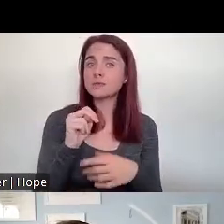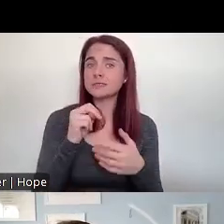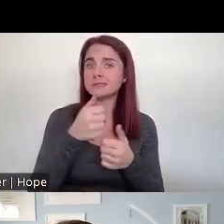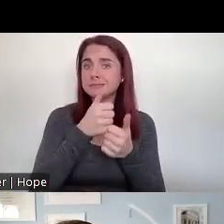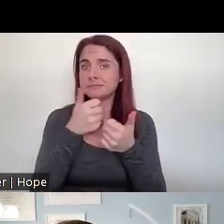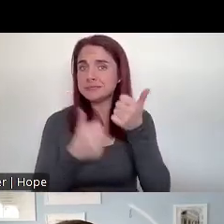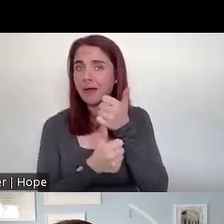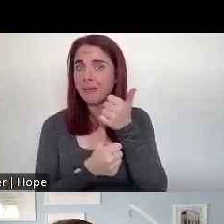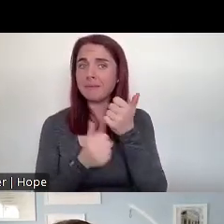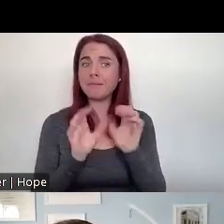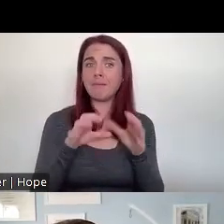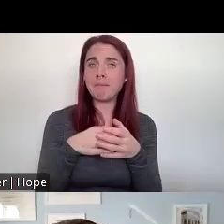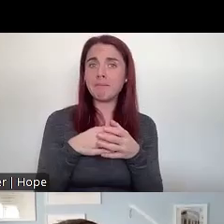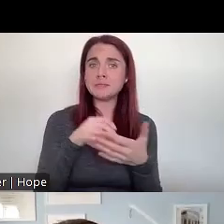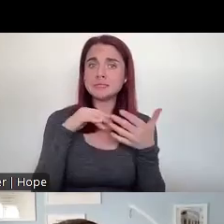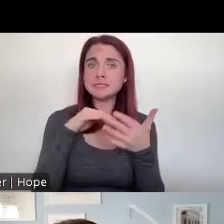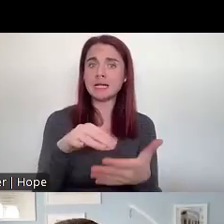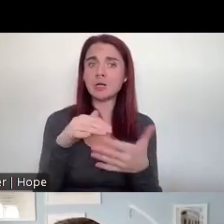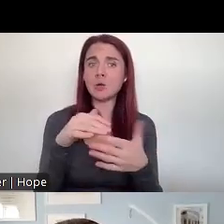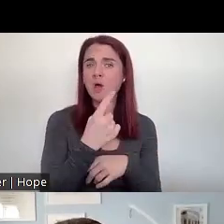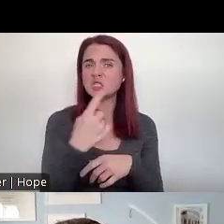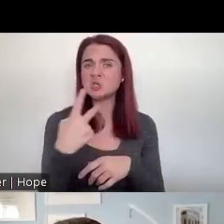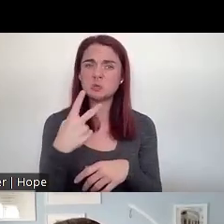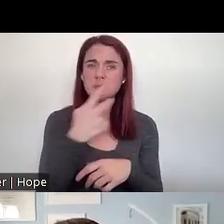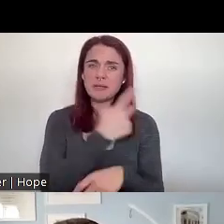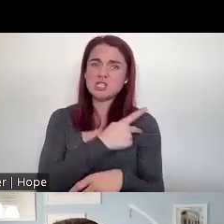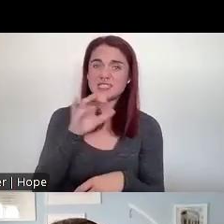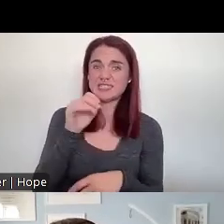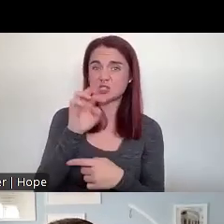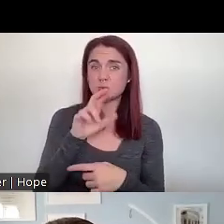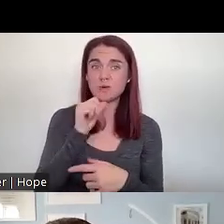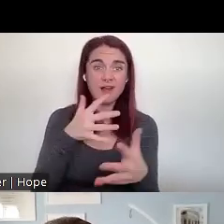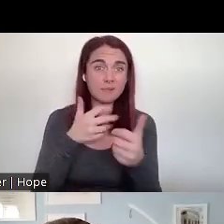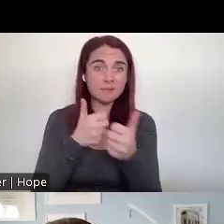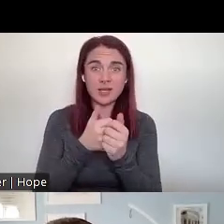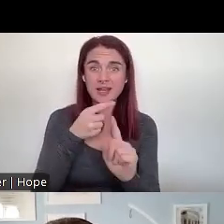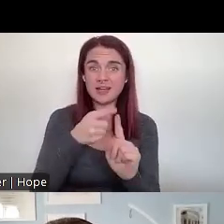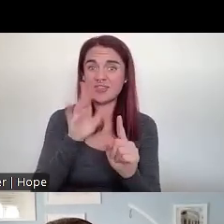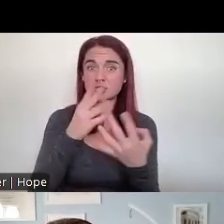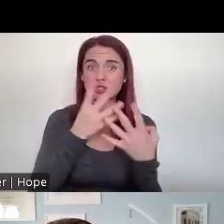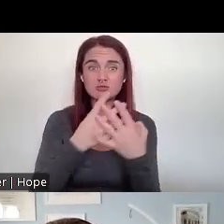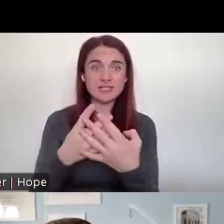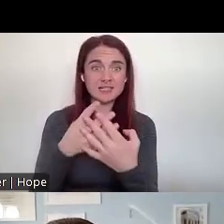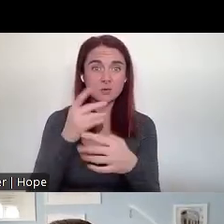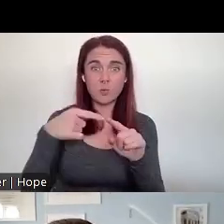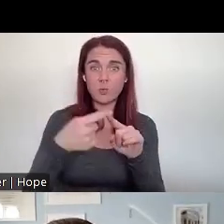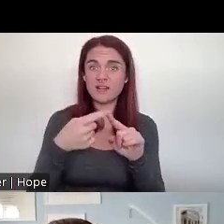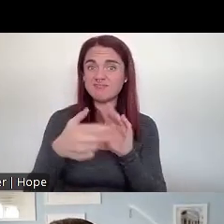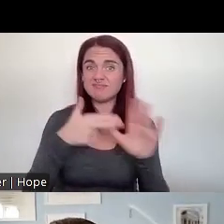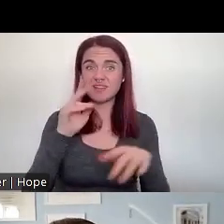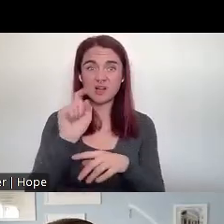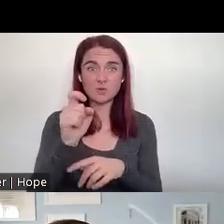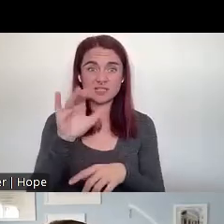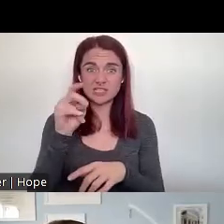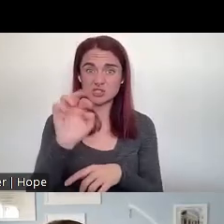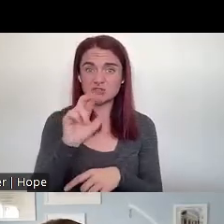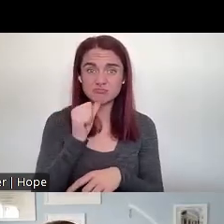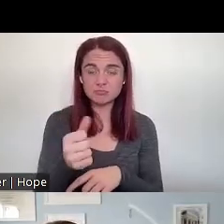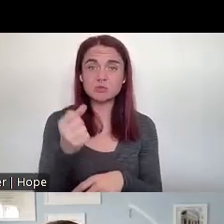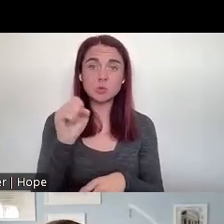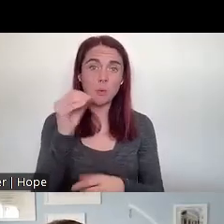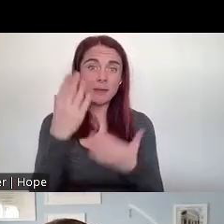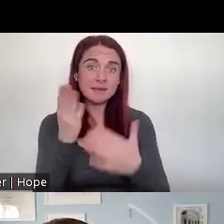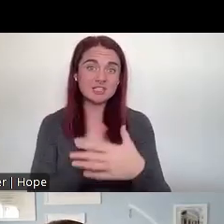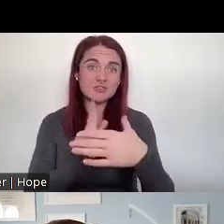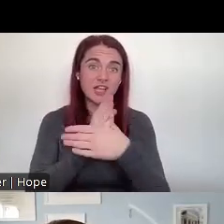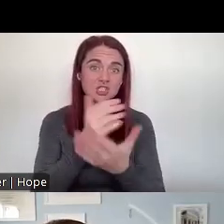that 1 in 2 patients with cervical cancer were not up to date on screening at the time of diagnosis. So potential intervention